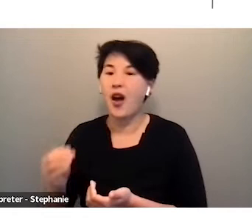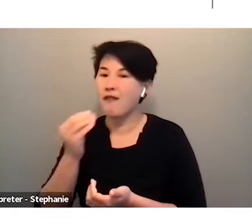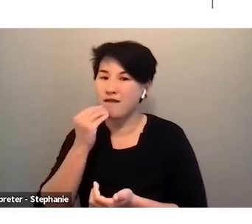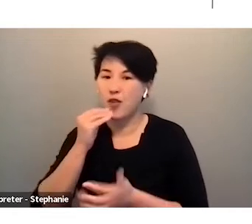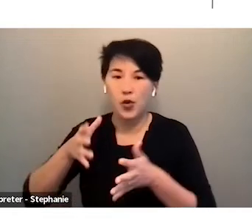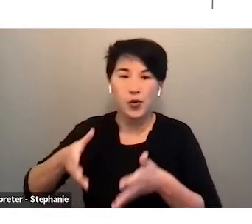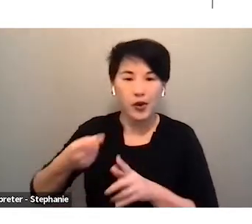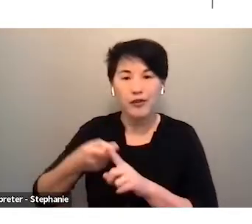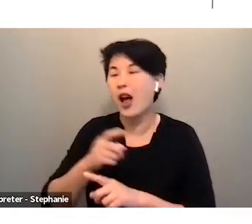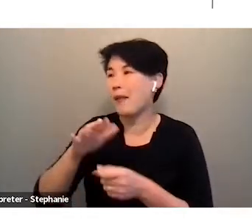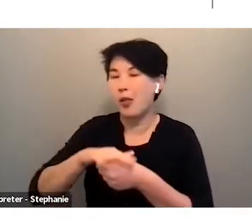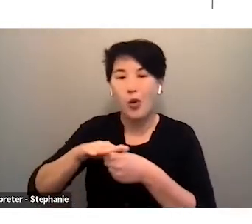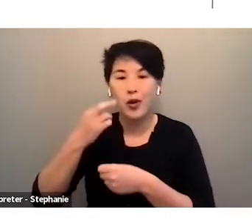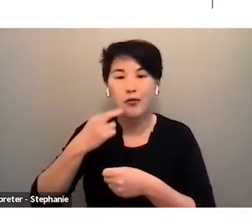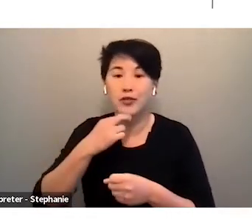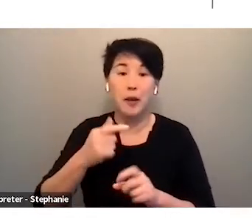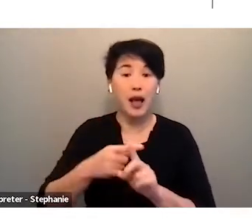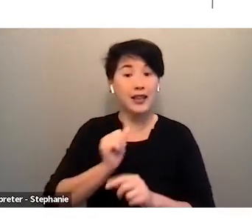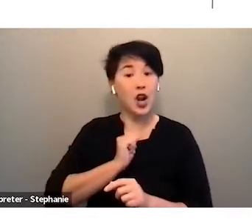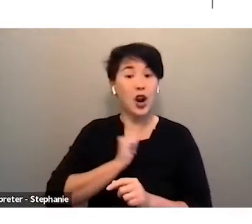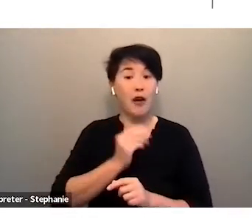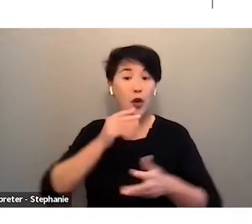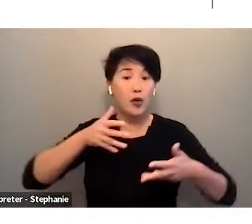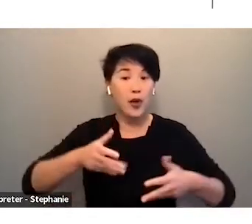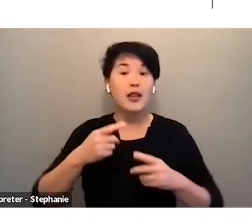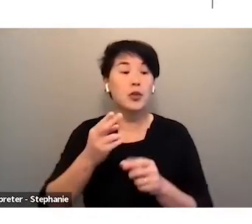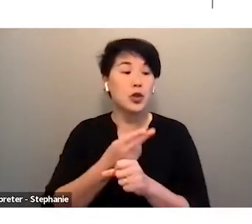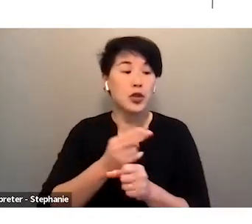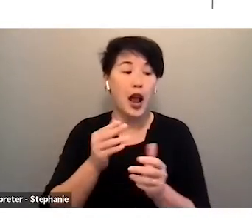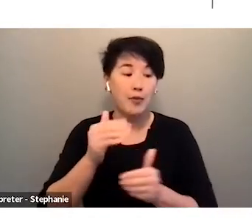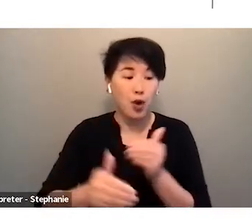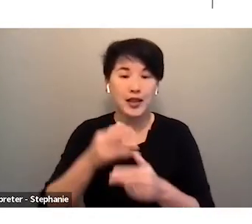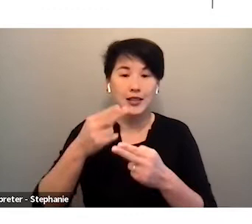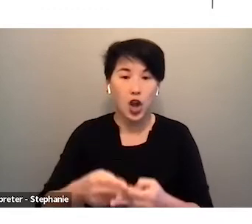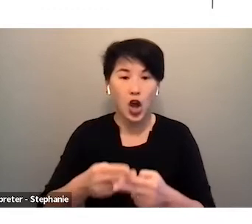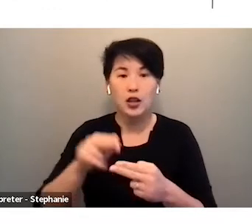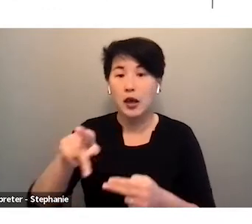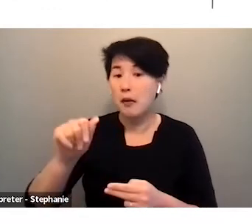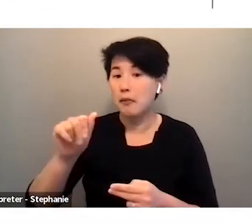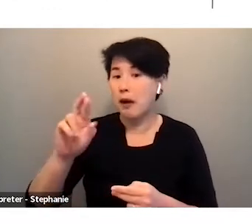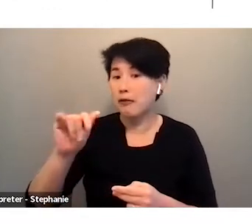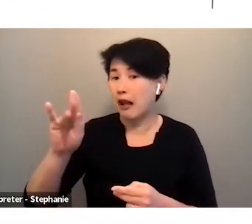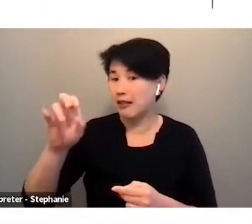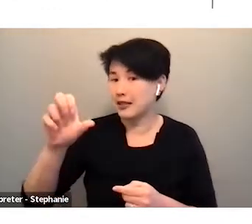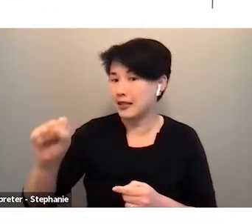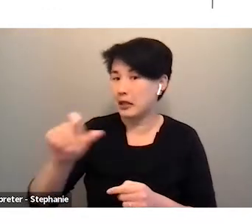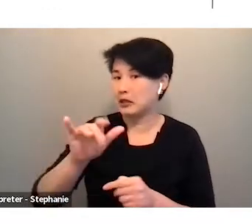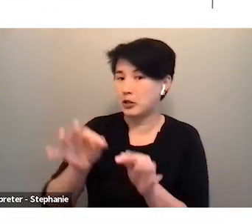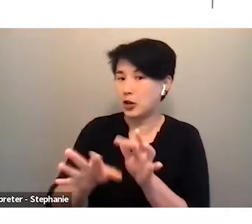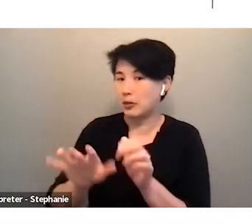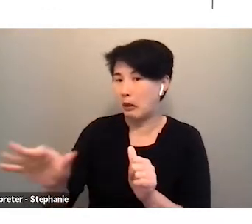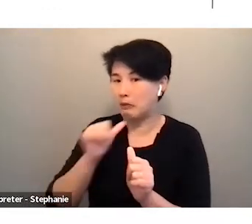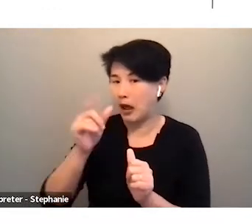restaurants. And through a process called pyrolysis, we turned what was once this